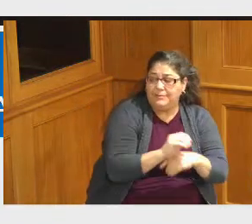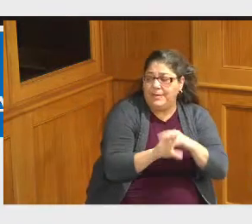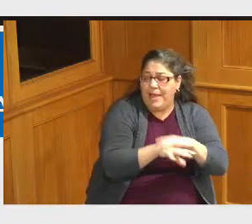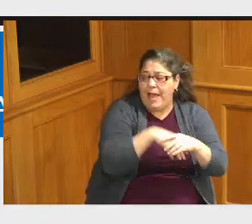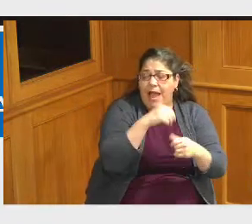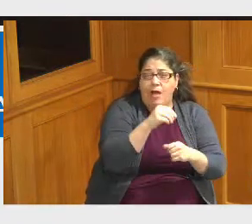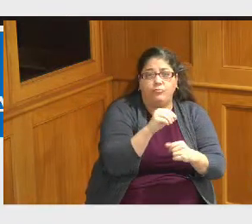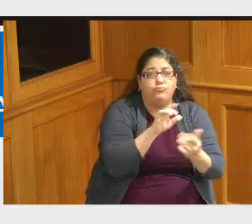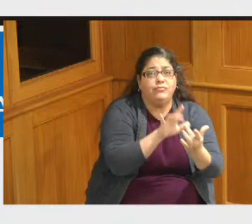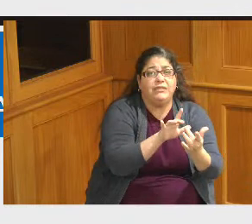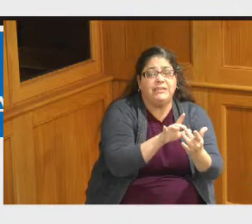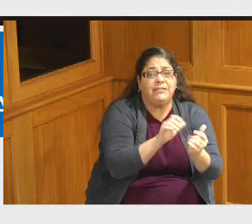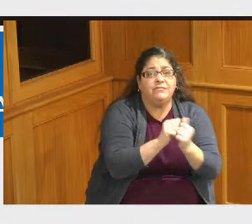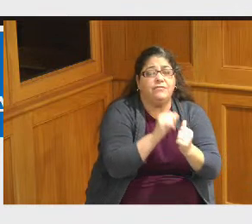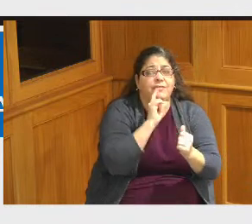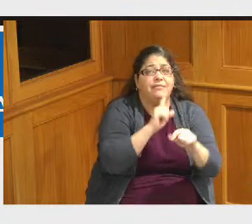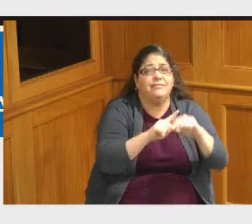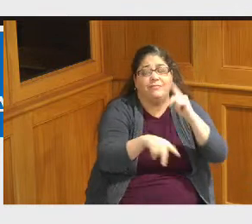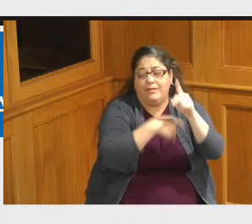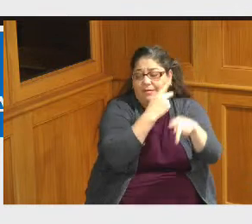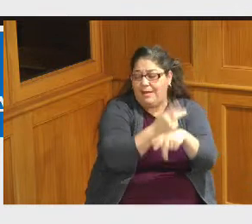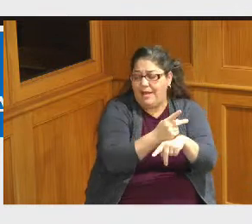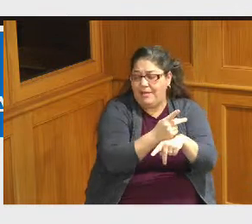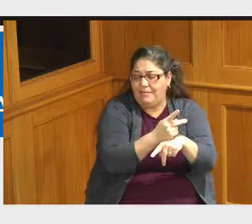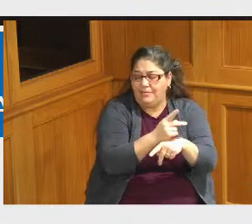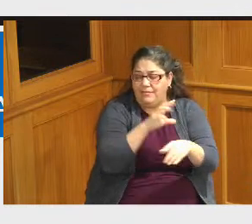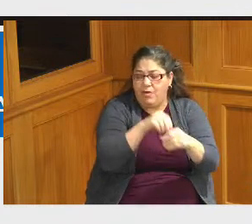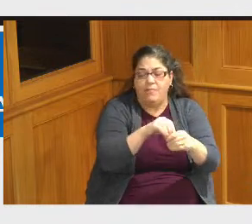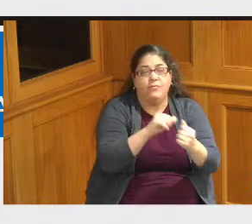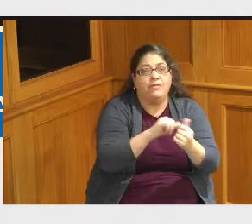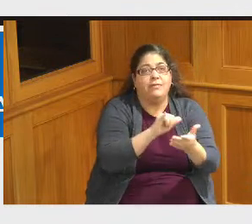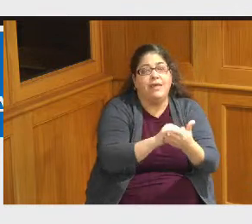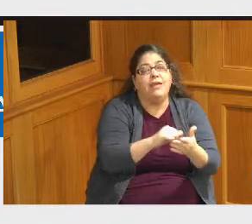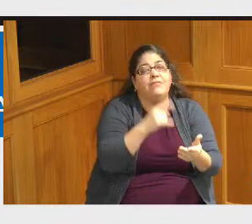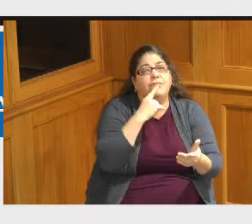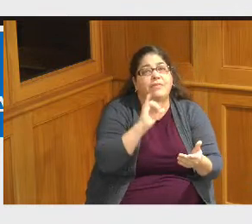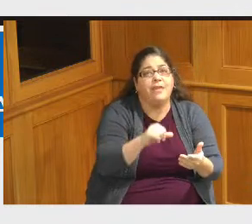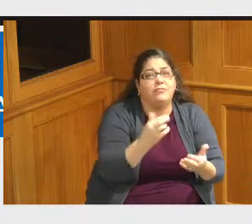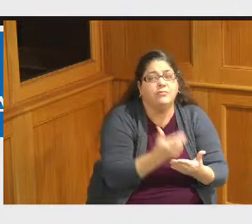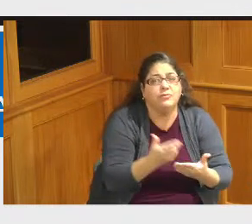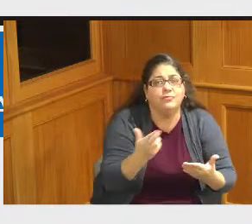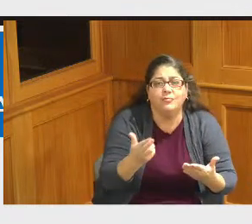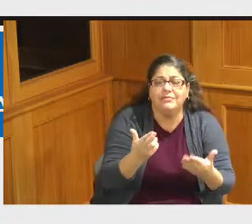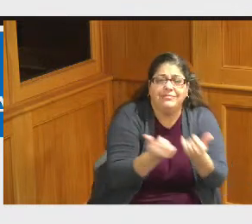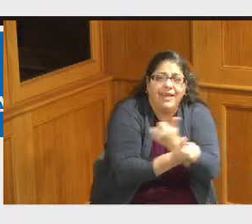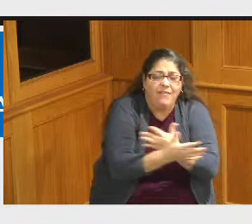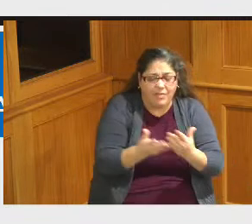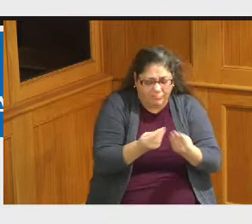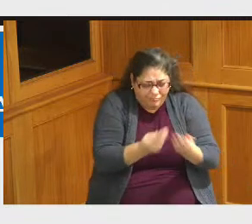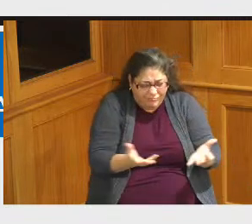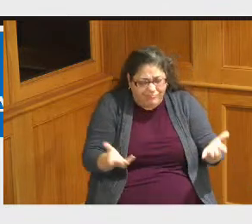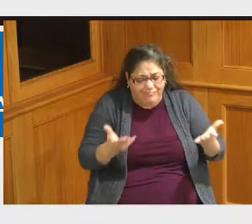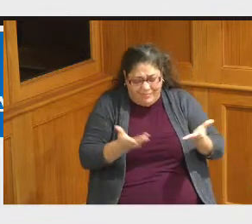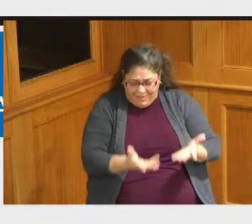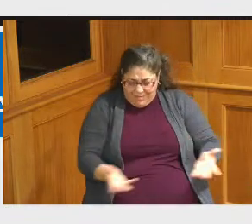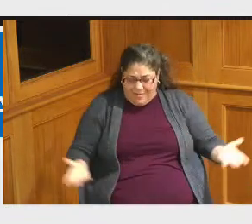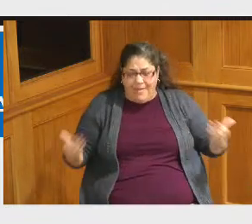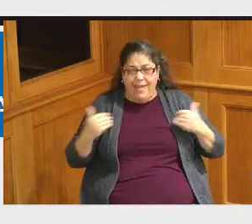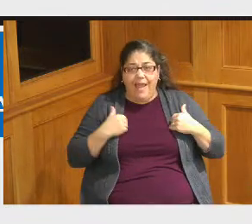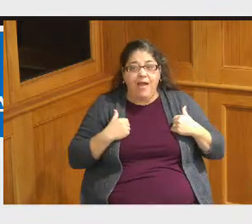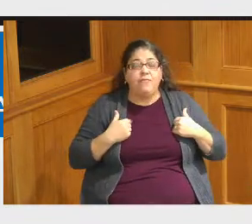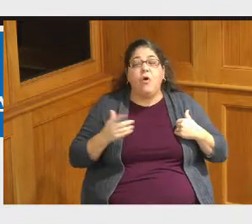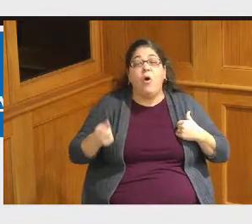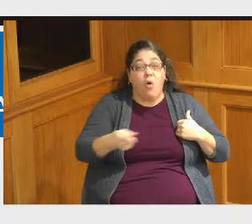outreach at different engagements to allow them to understand what our resources are about. Partnerships